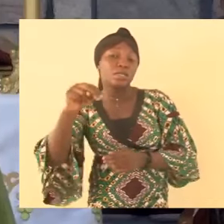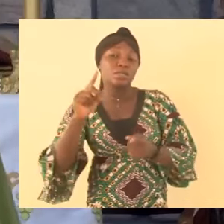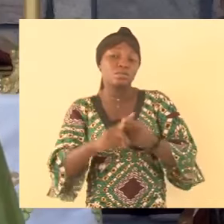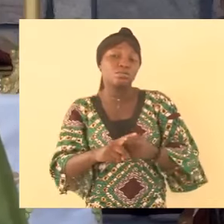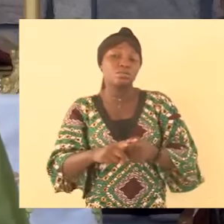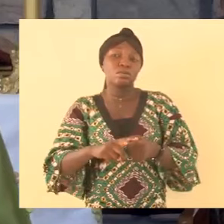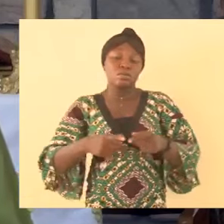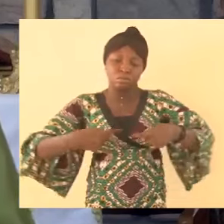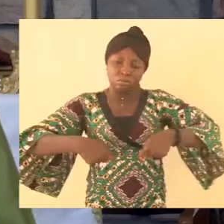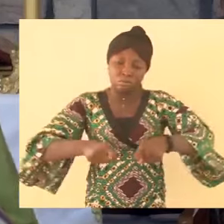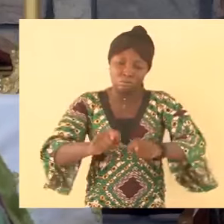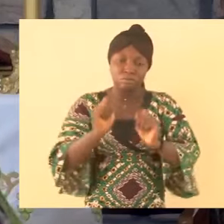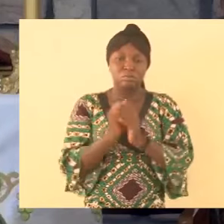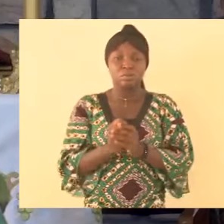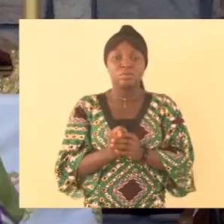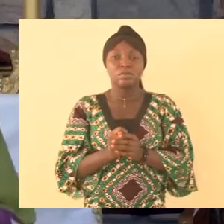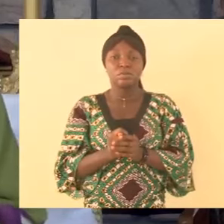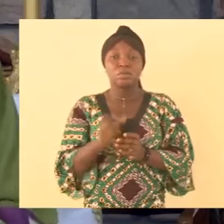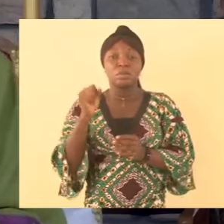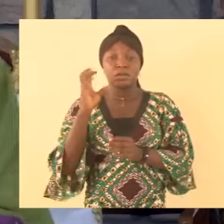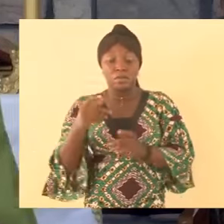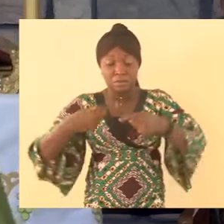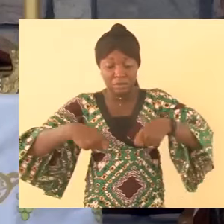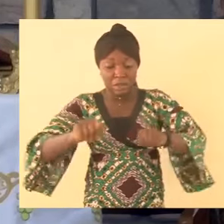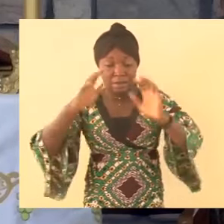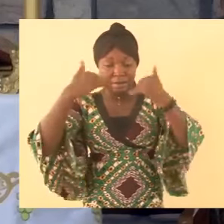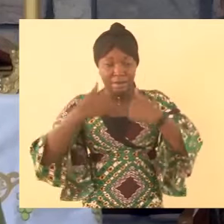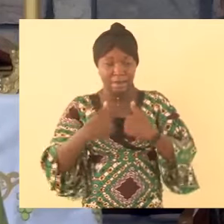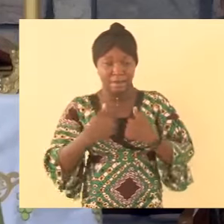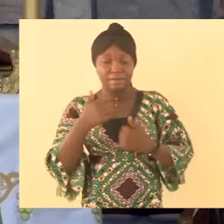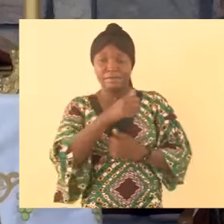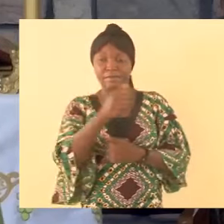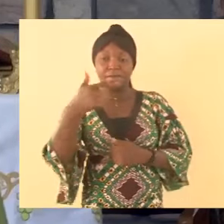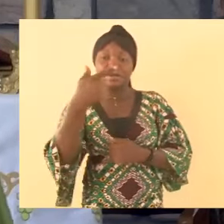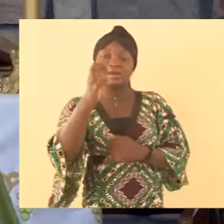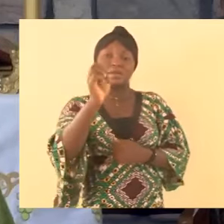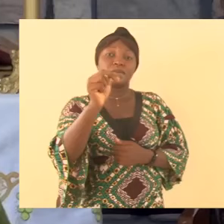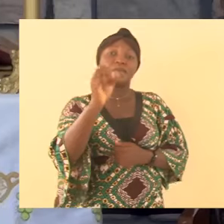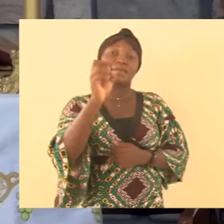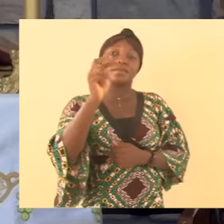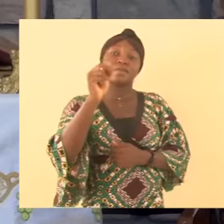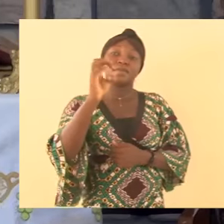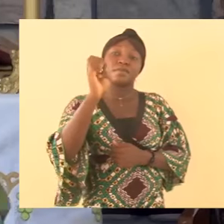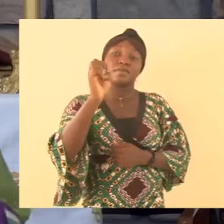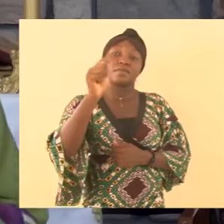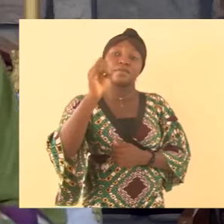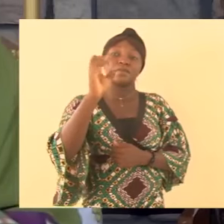need to hoard. So hoarding has a genetic...